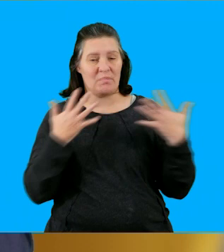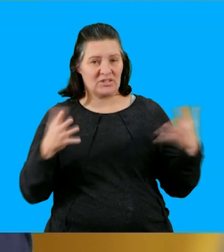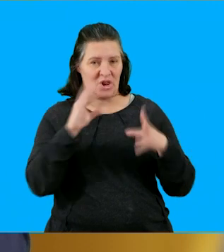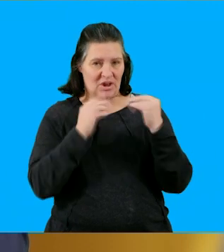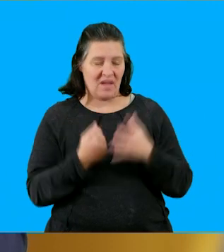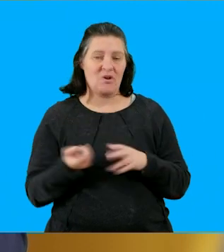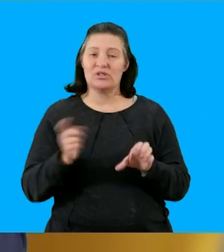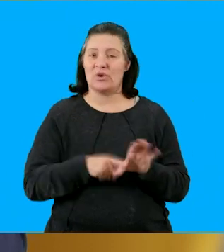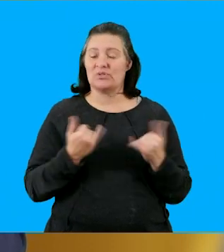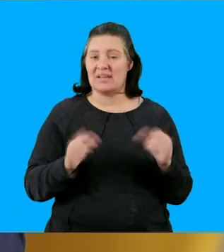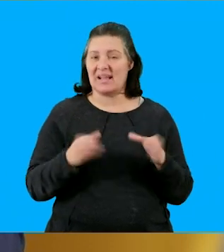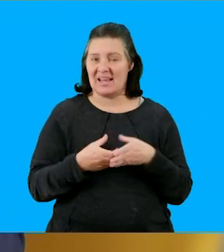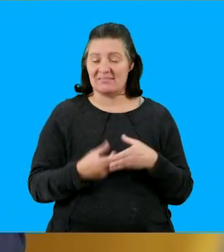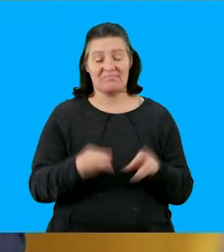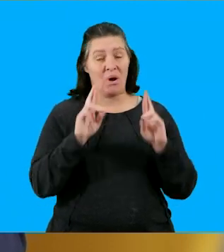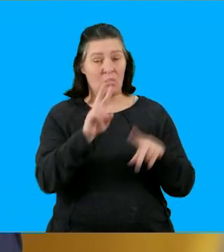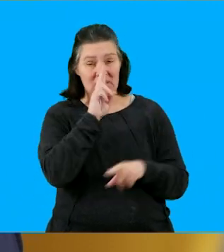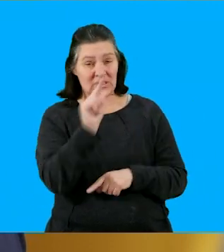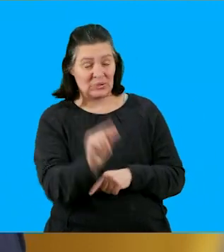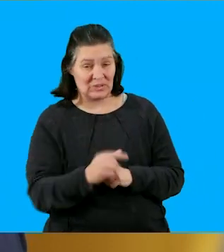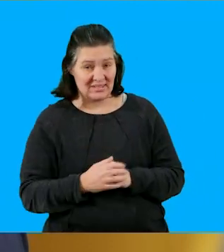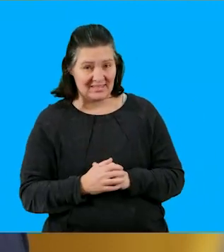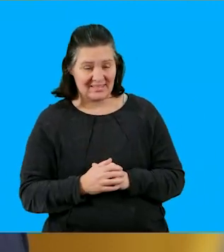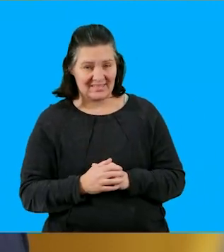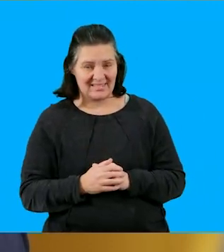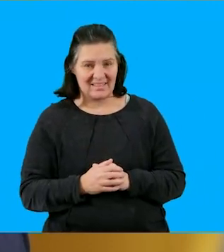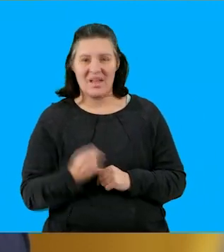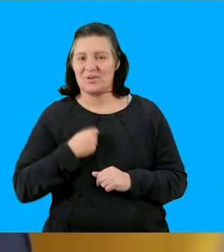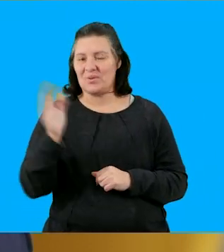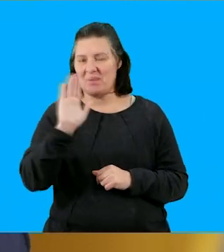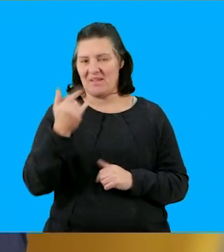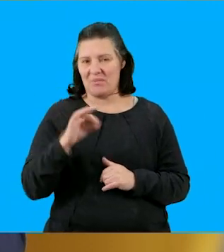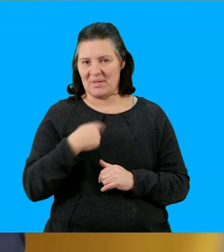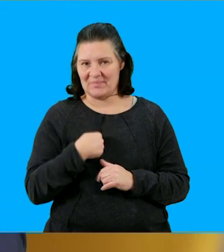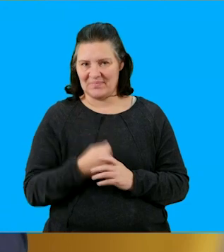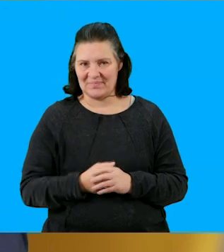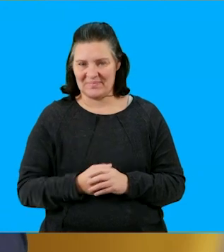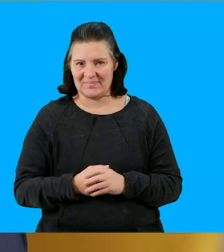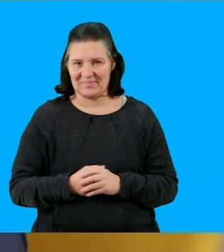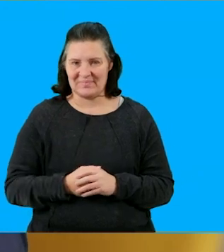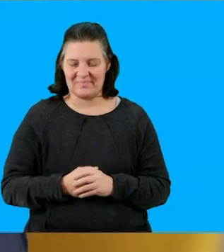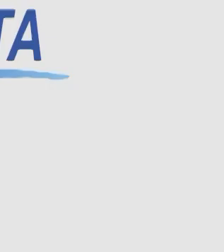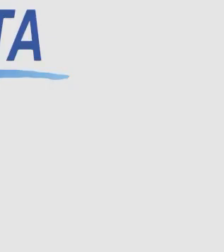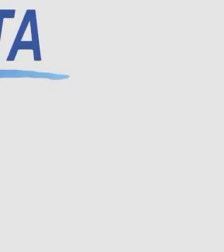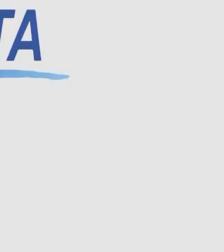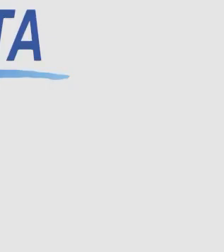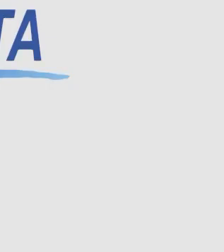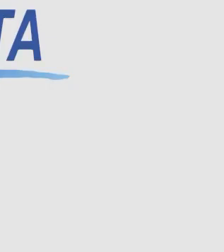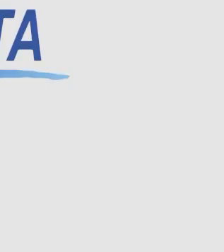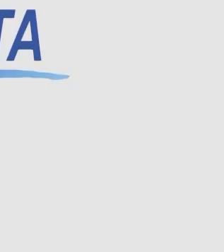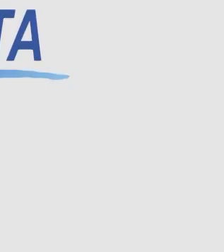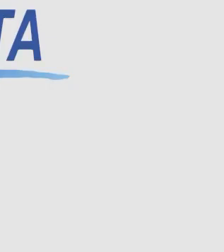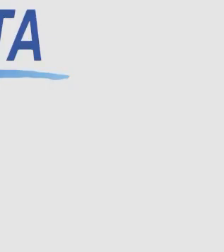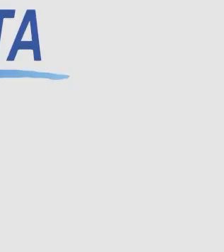Thank you so much, dear learners, for joining me in today's class, and I hope to see you again soon. It is goodbye from me.